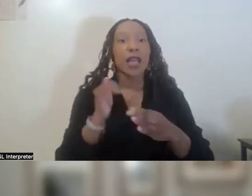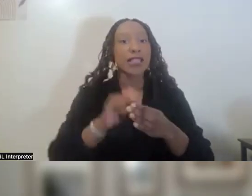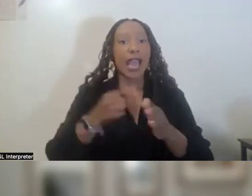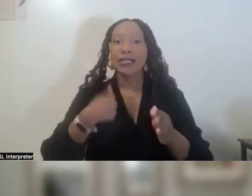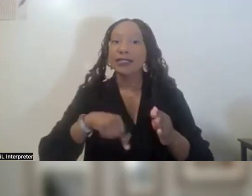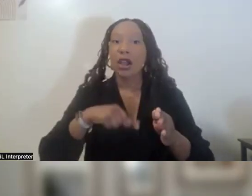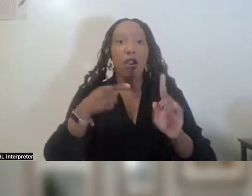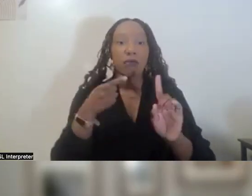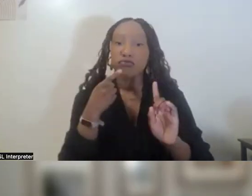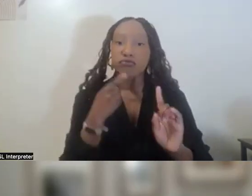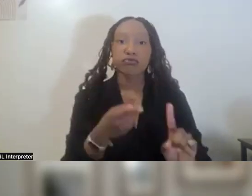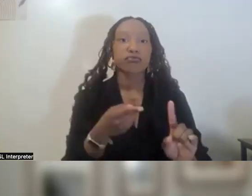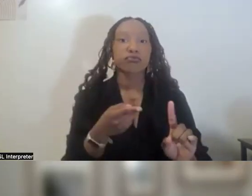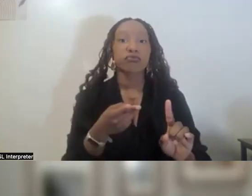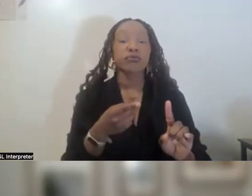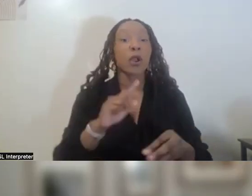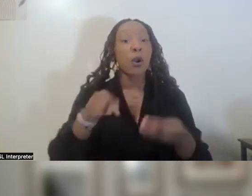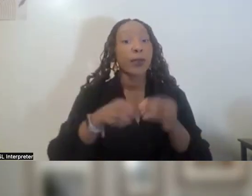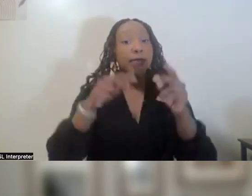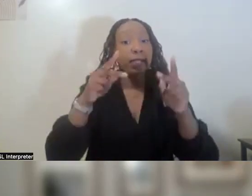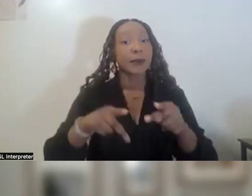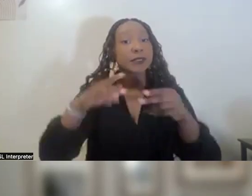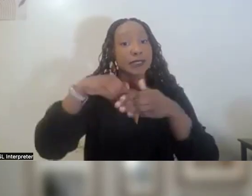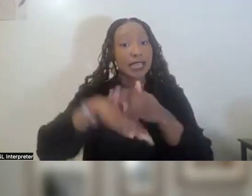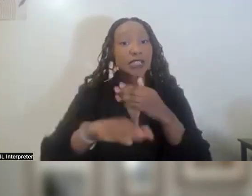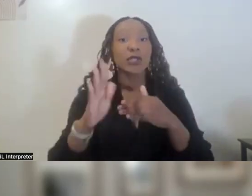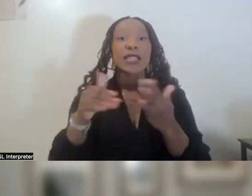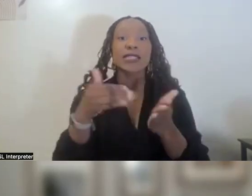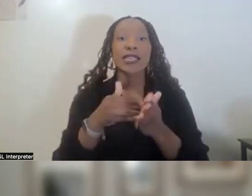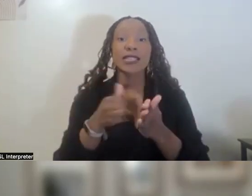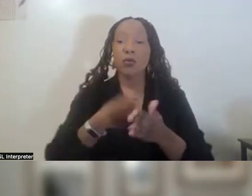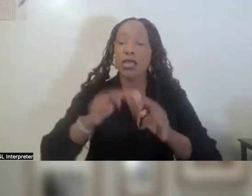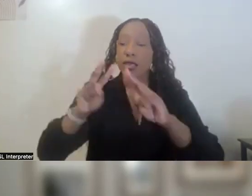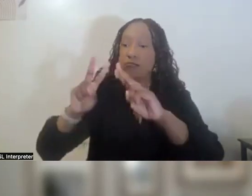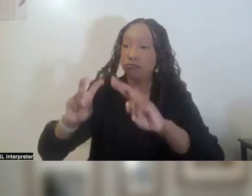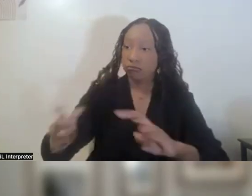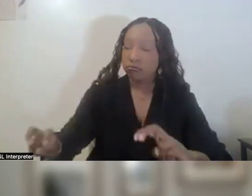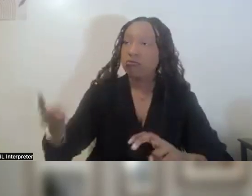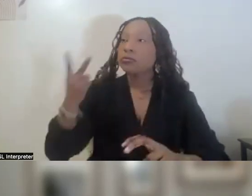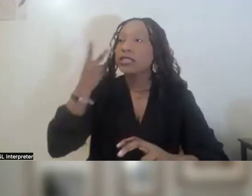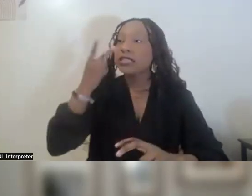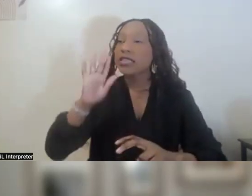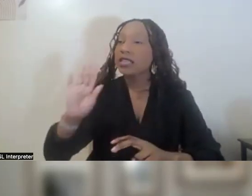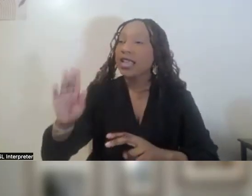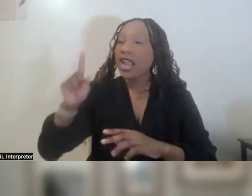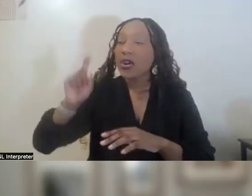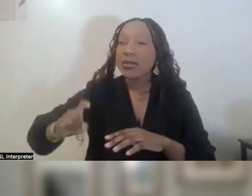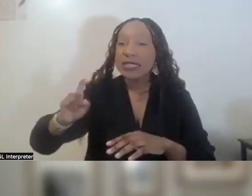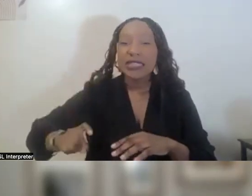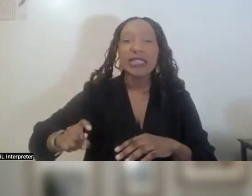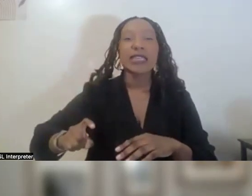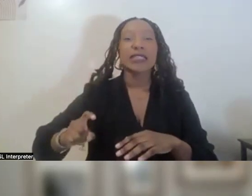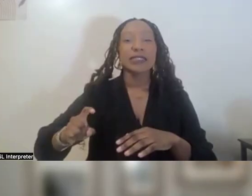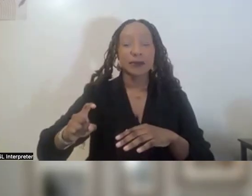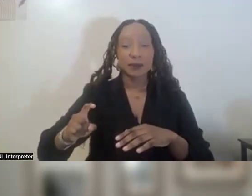criteria. Once a person has come in, they are assessed to see what their needs are.